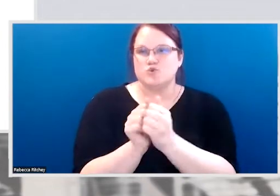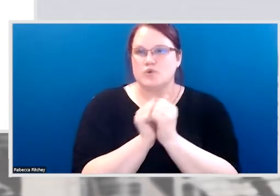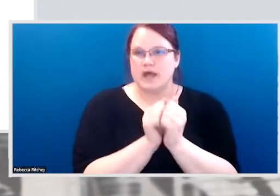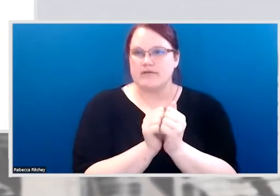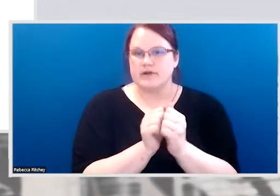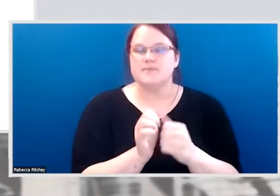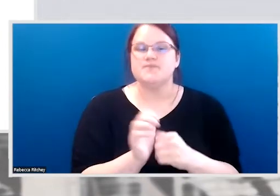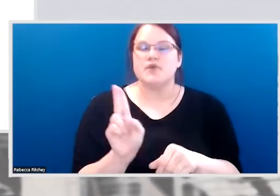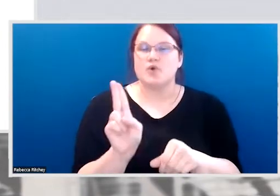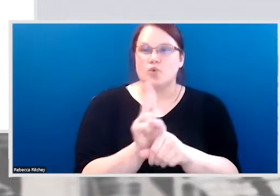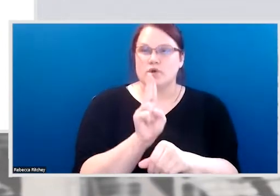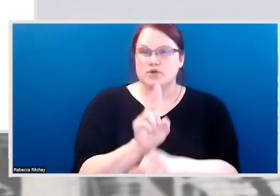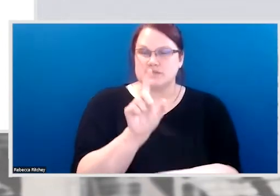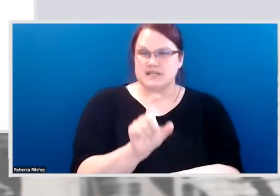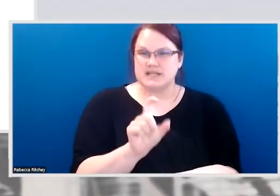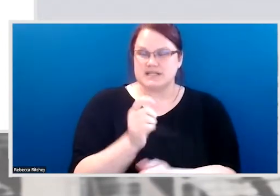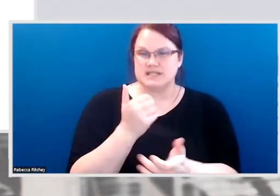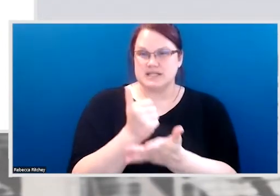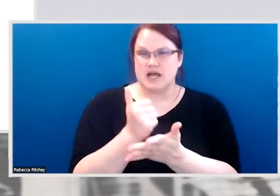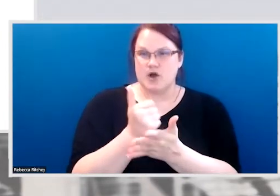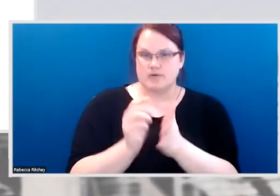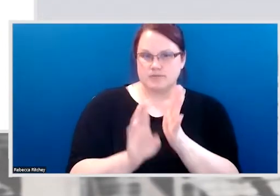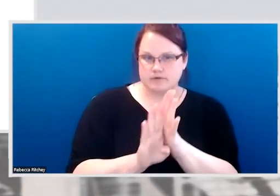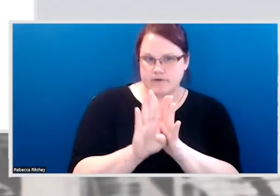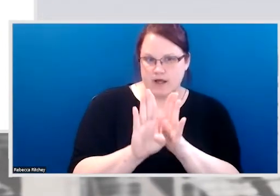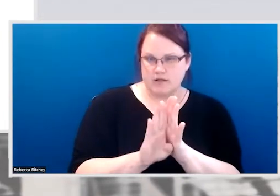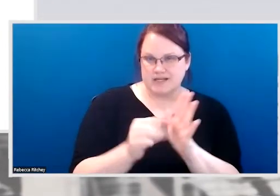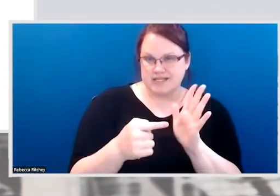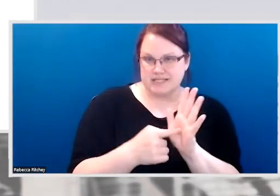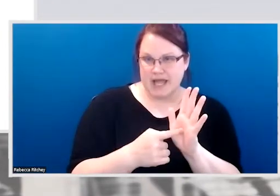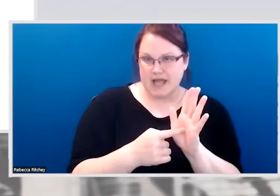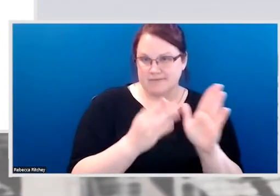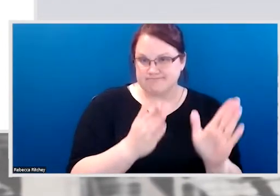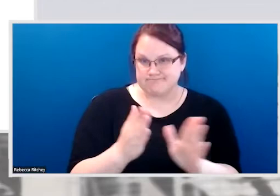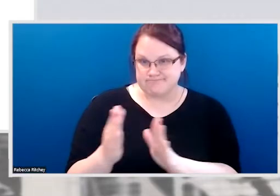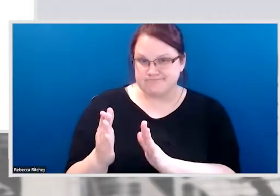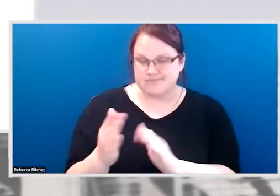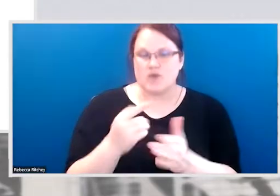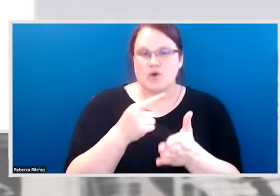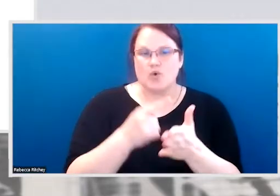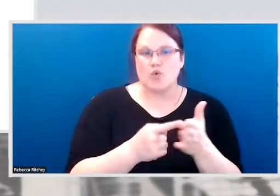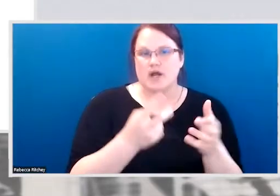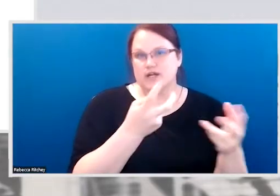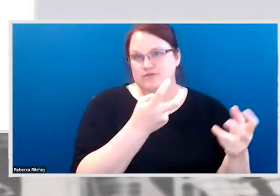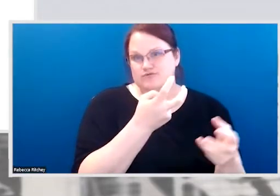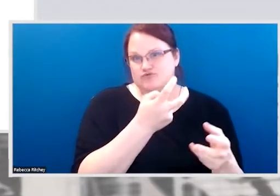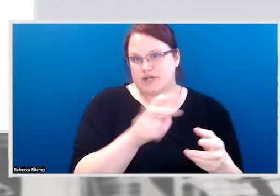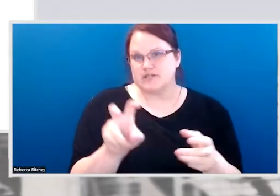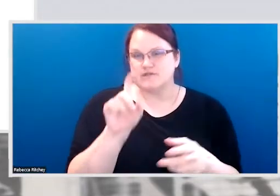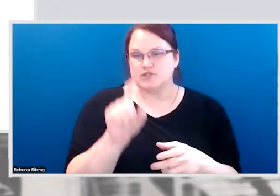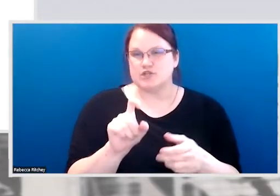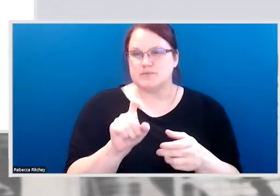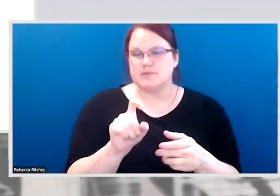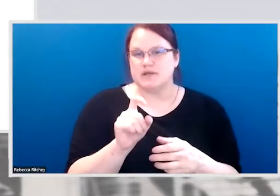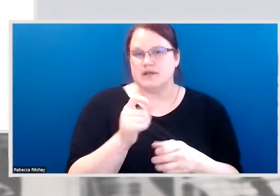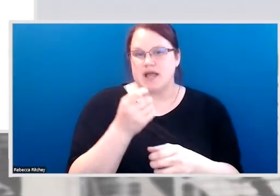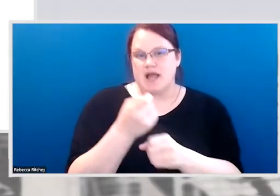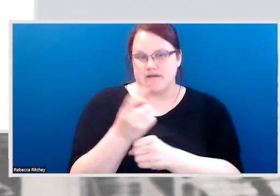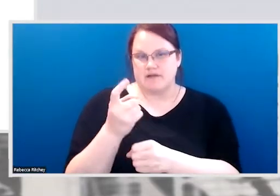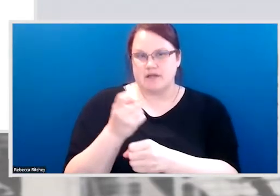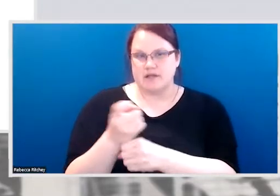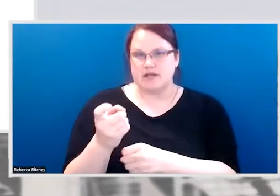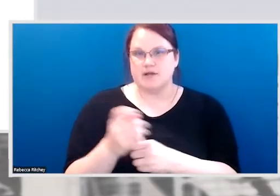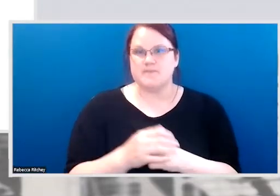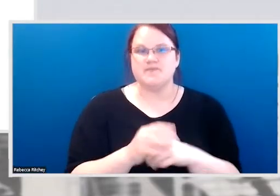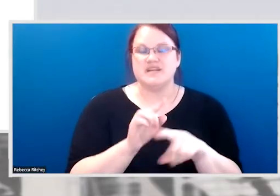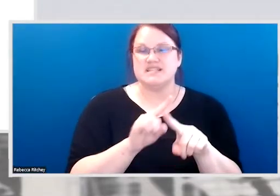use those needs to help develop our debt strategies, to help figure out what our PAYGO transfer should be each year and how to go out for different